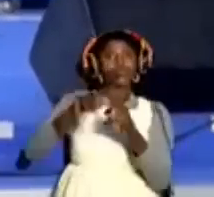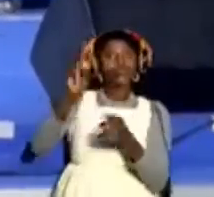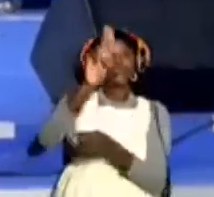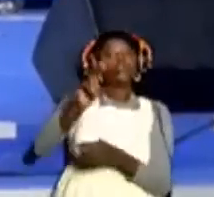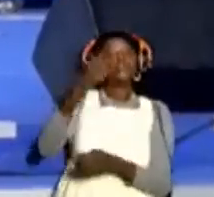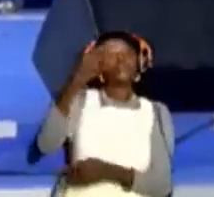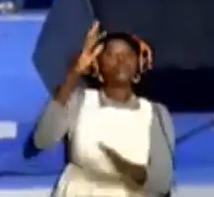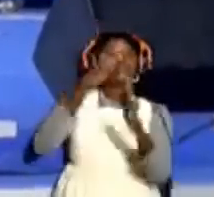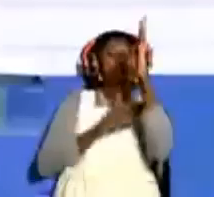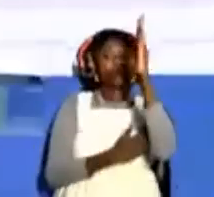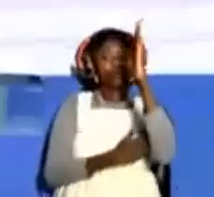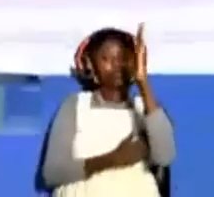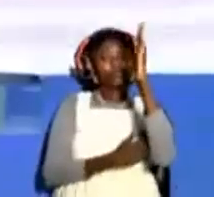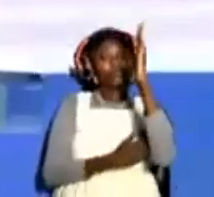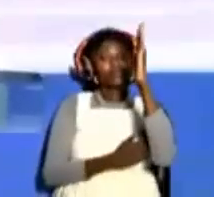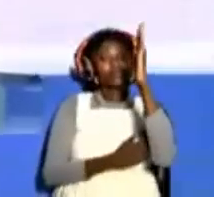God,